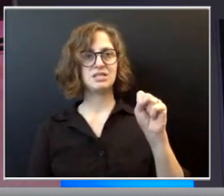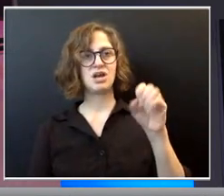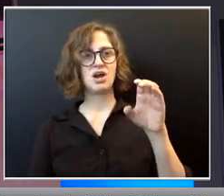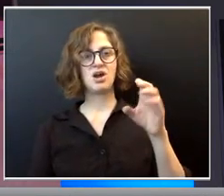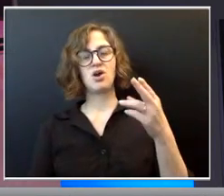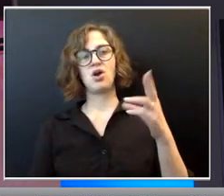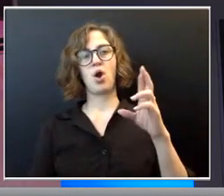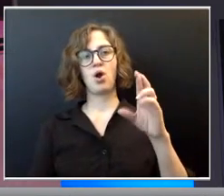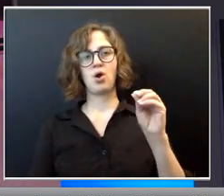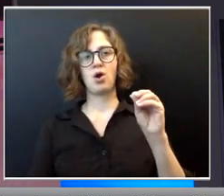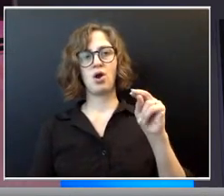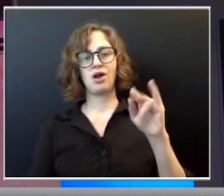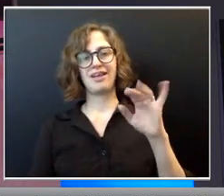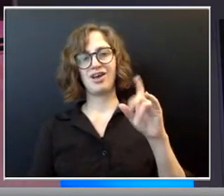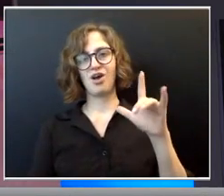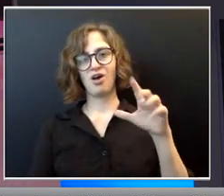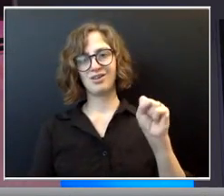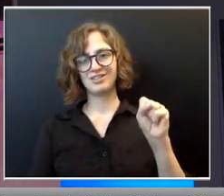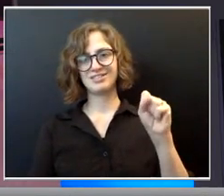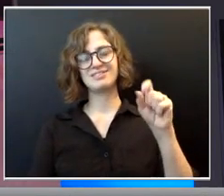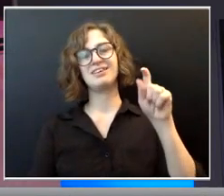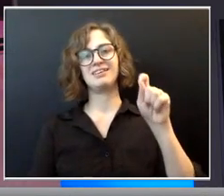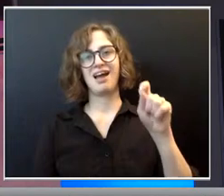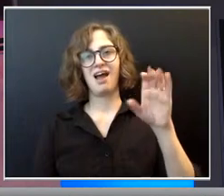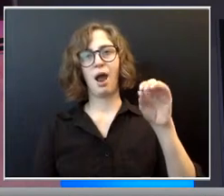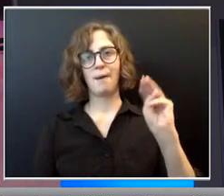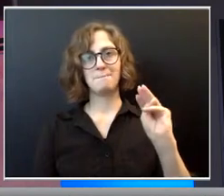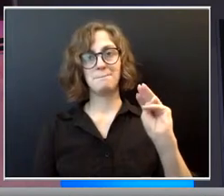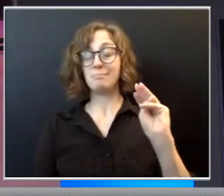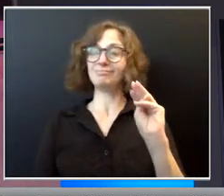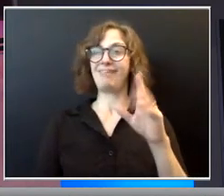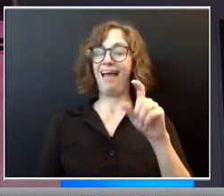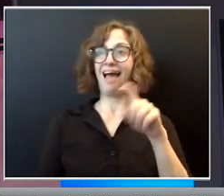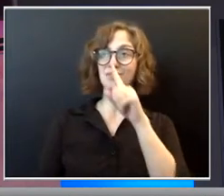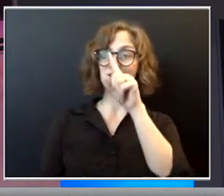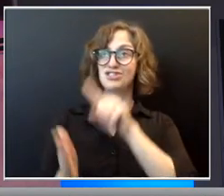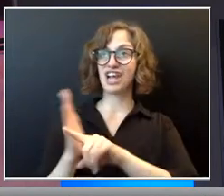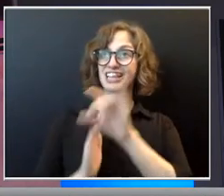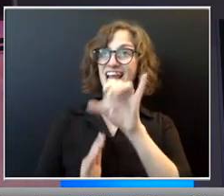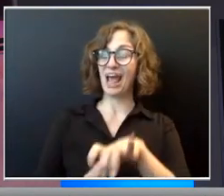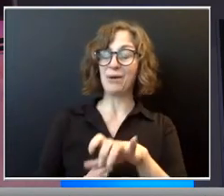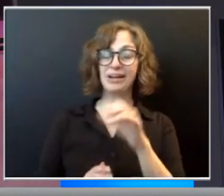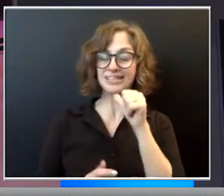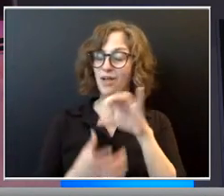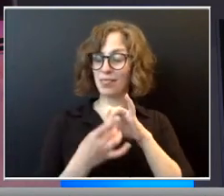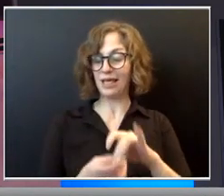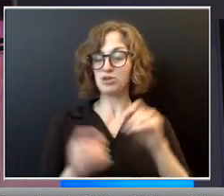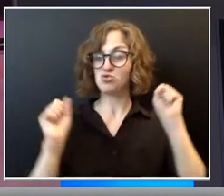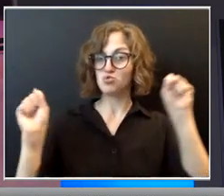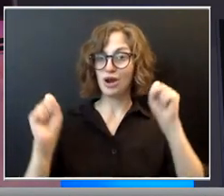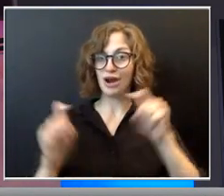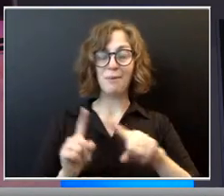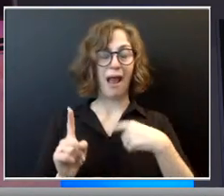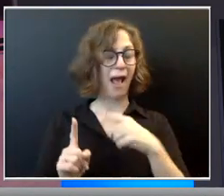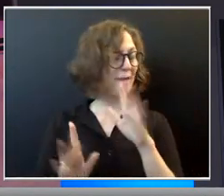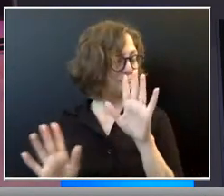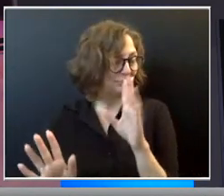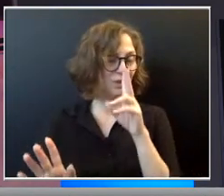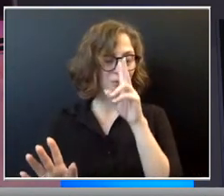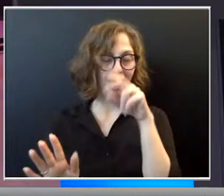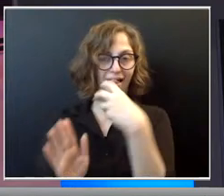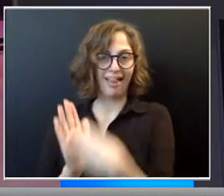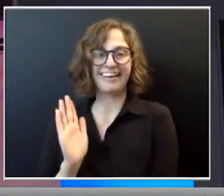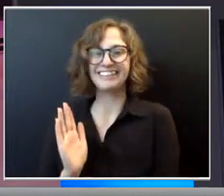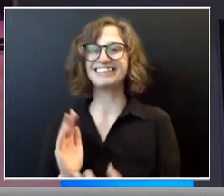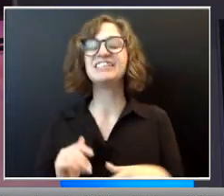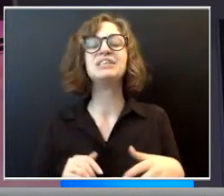cattypusschronicles.com. Yes. Mm-hmm. I'm going to check that out. It has nothing to do with workouts, but I love falling down rabbit holes, so I'm going to really enjoy that. Dr. Sheldon, what